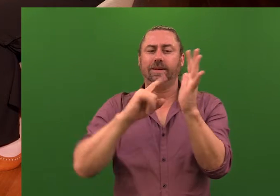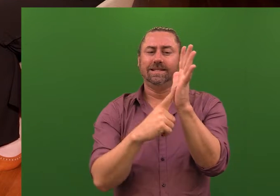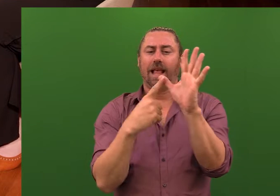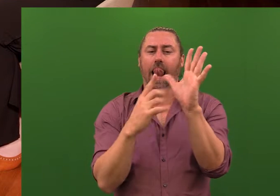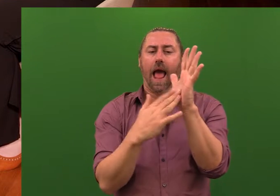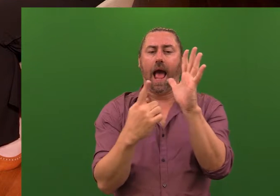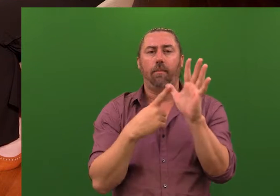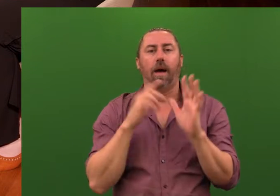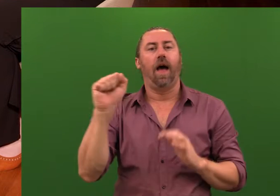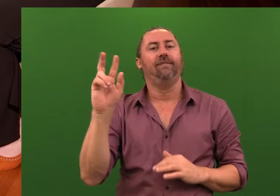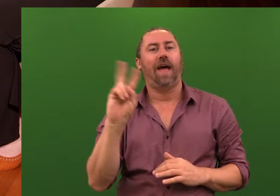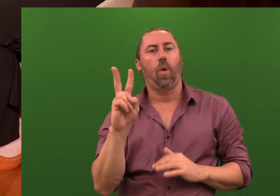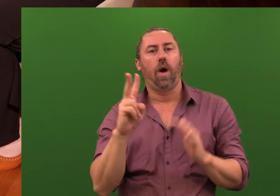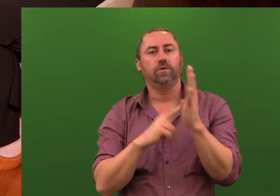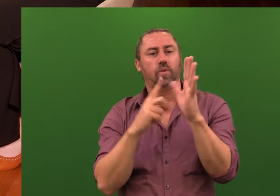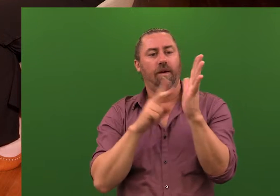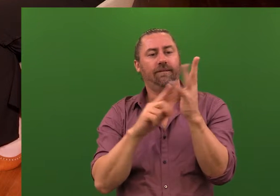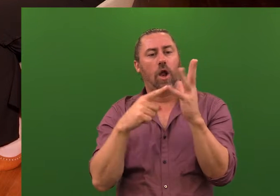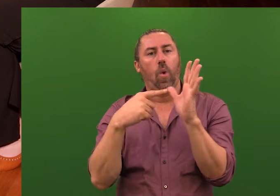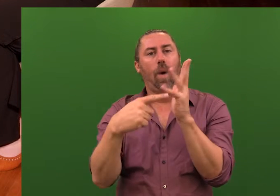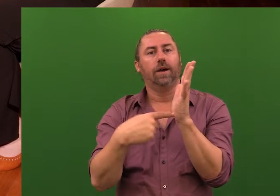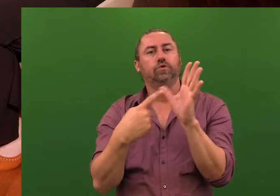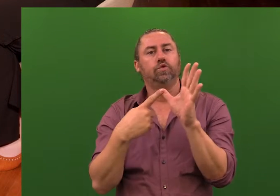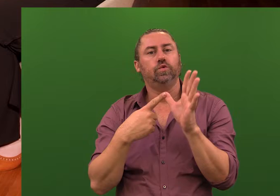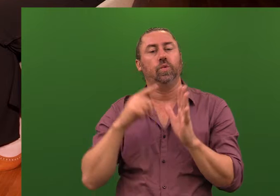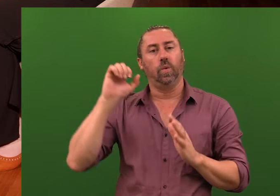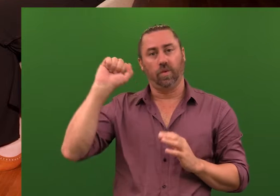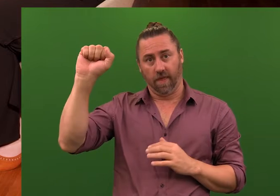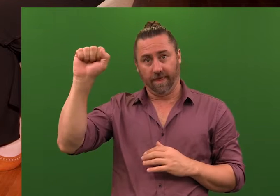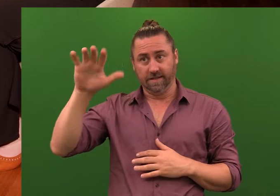to be able to do that with your exhibition, Jasmine. Yeah.